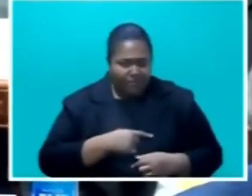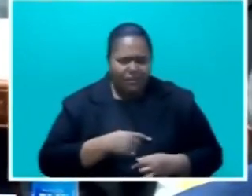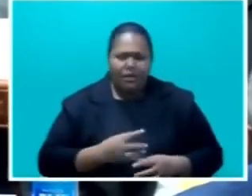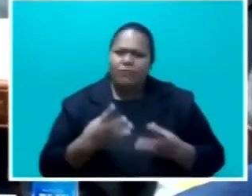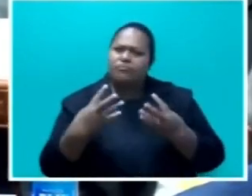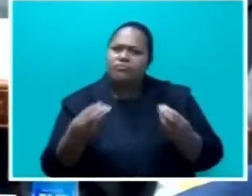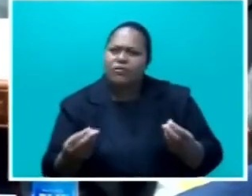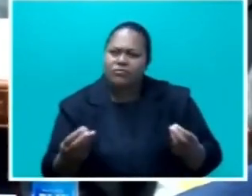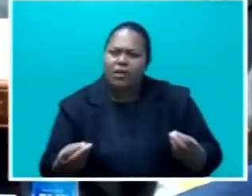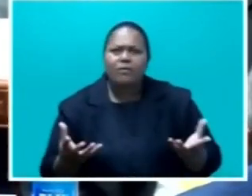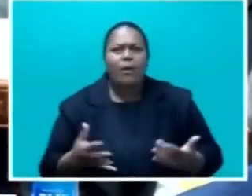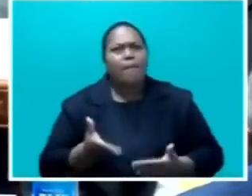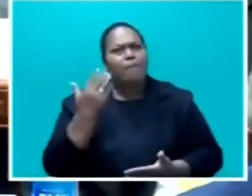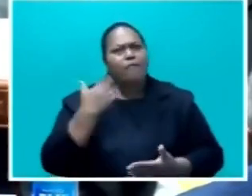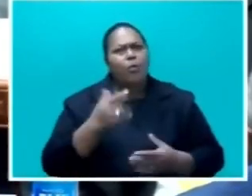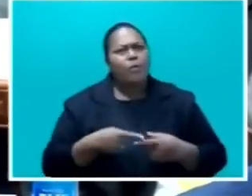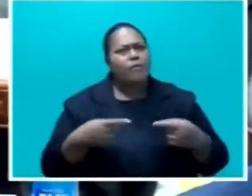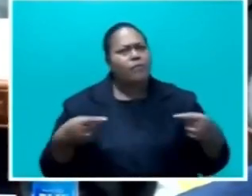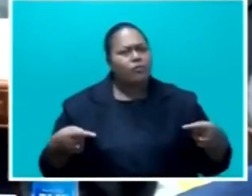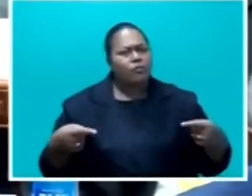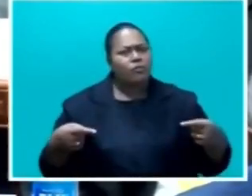House, when we were held